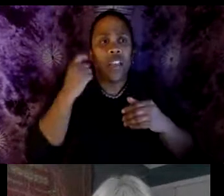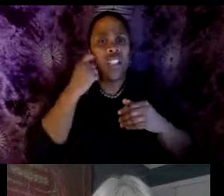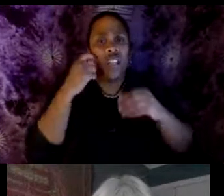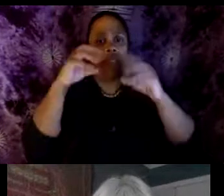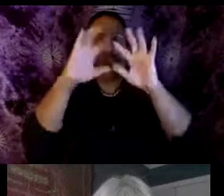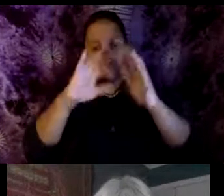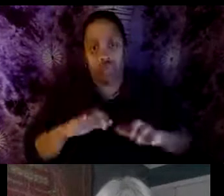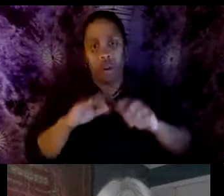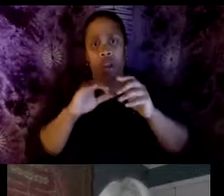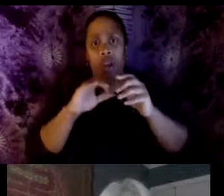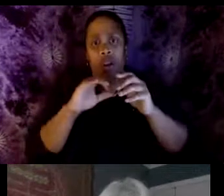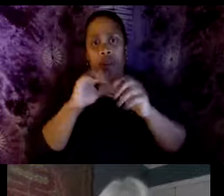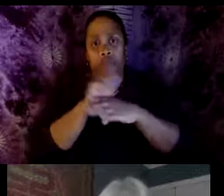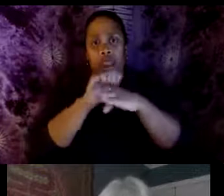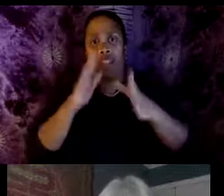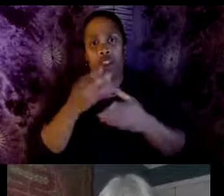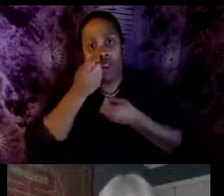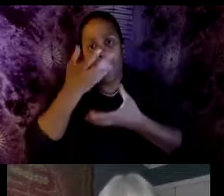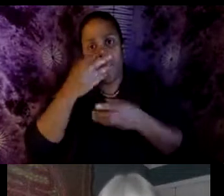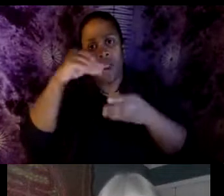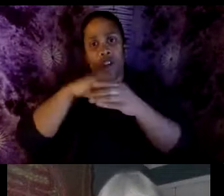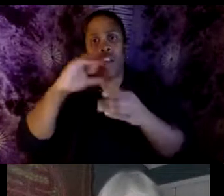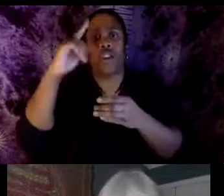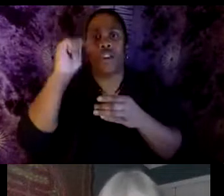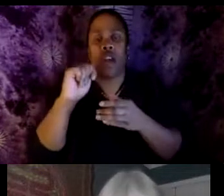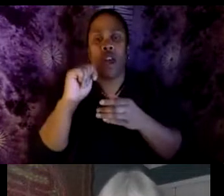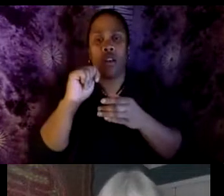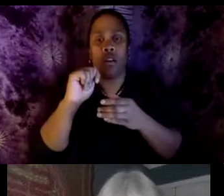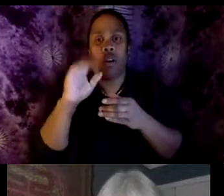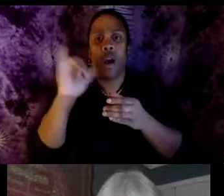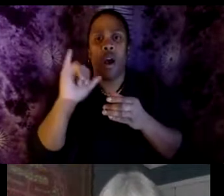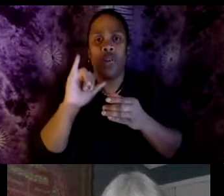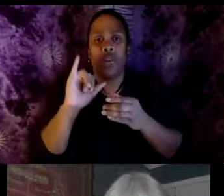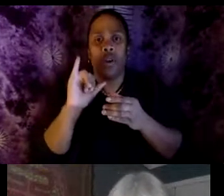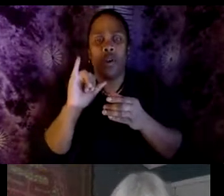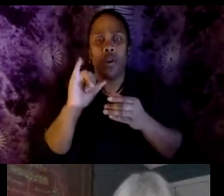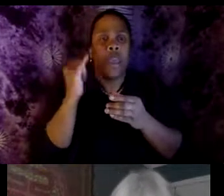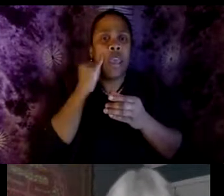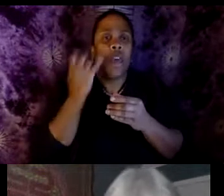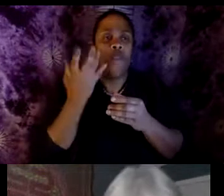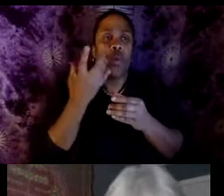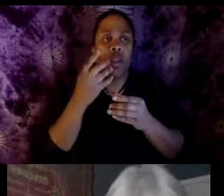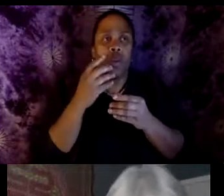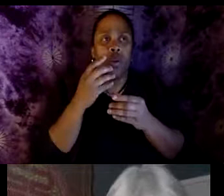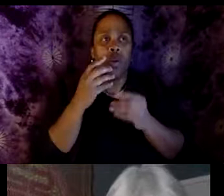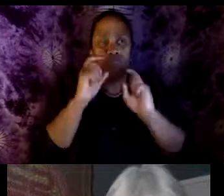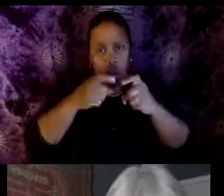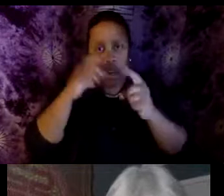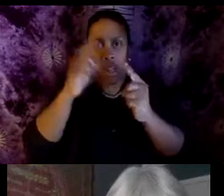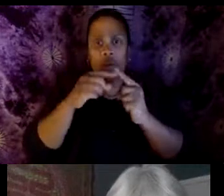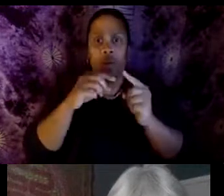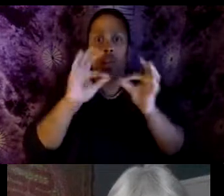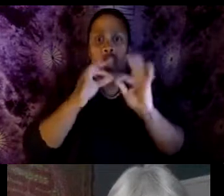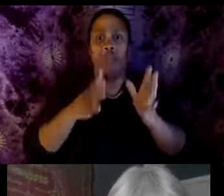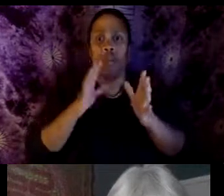again too, and there's also a link in the chat. If anyone wants to make a donation to the interpreters, that is great, of course. And then